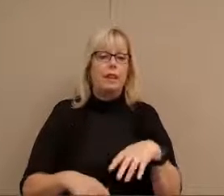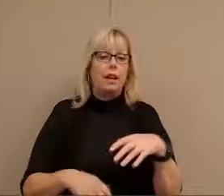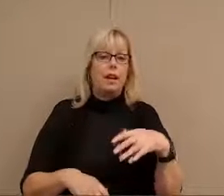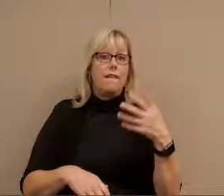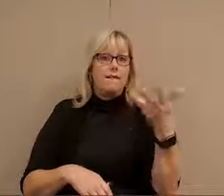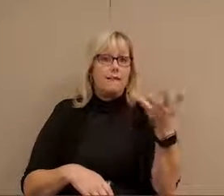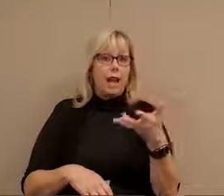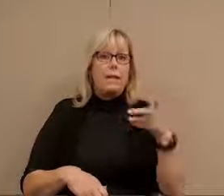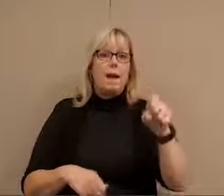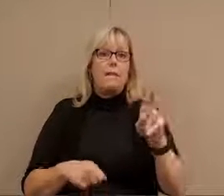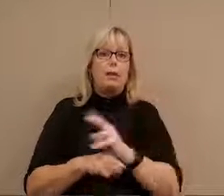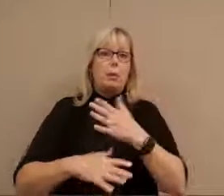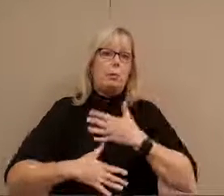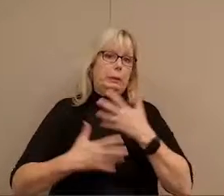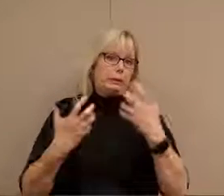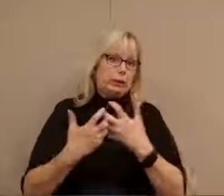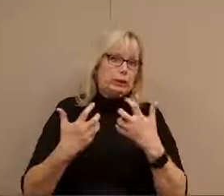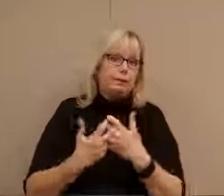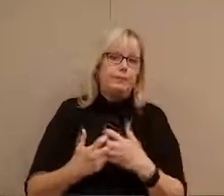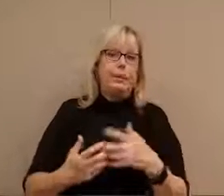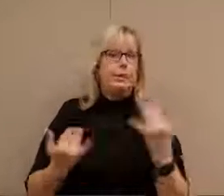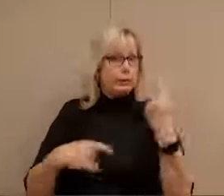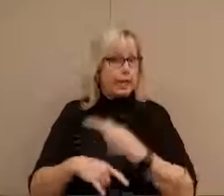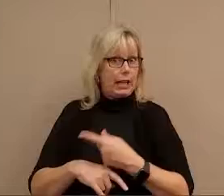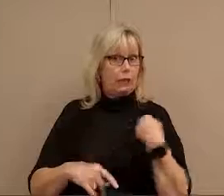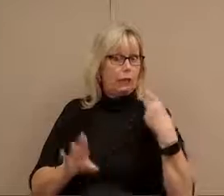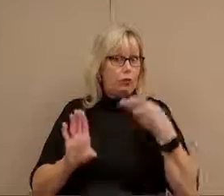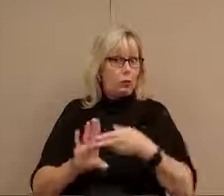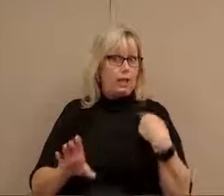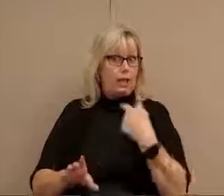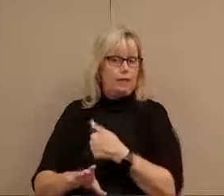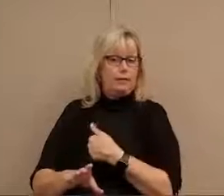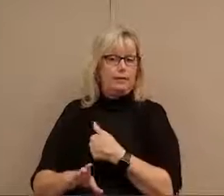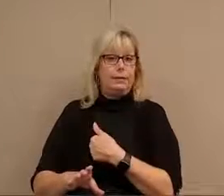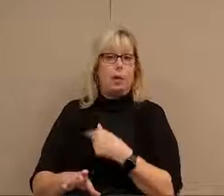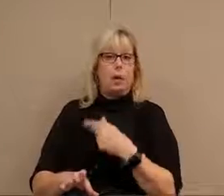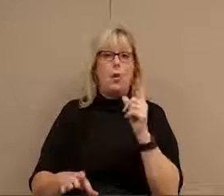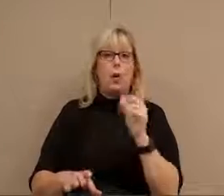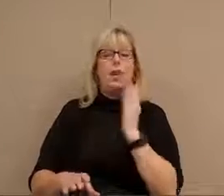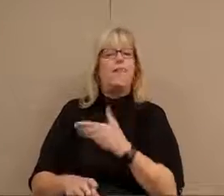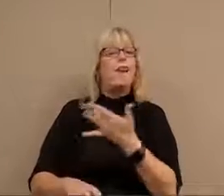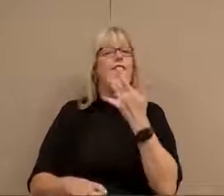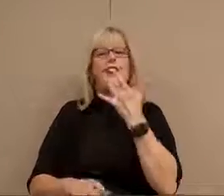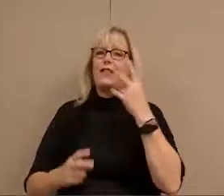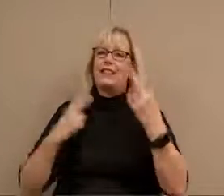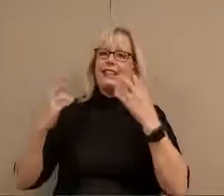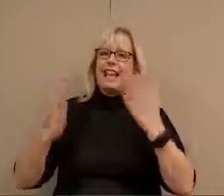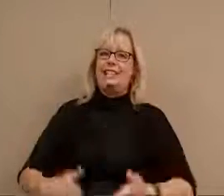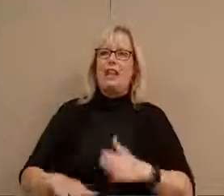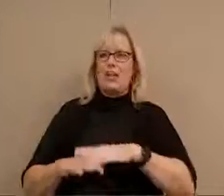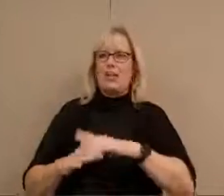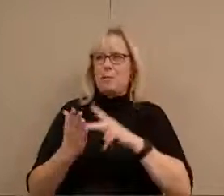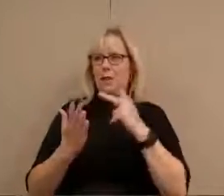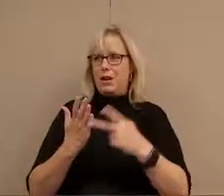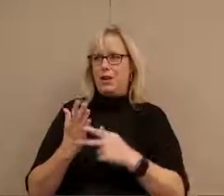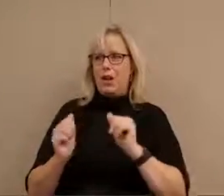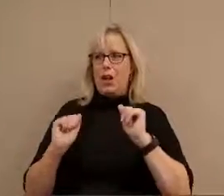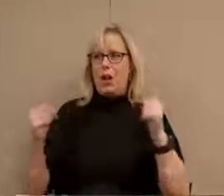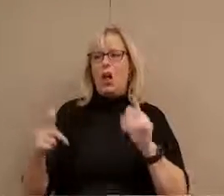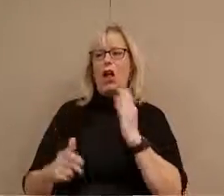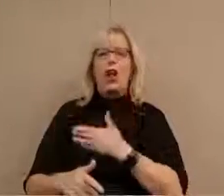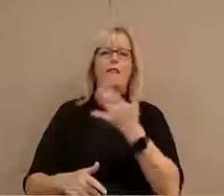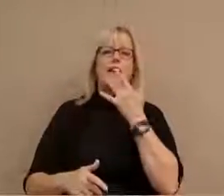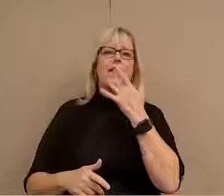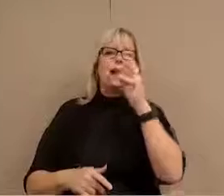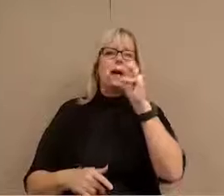of whom are on ventilators. And today, to join us is one of our favorite guests on the program. They're all our favorite, but